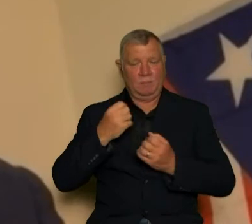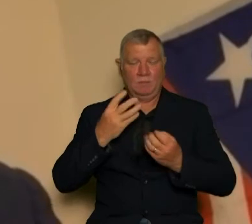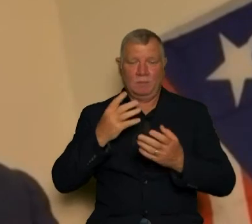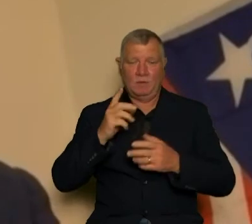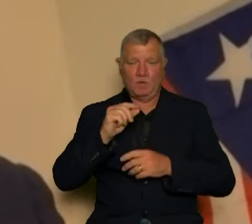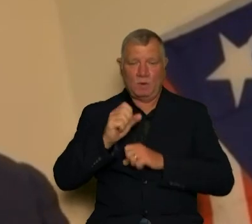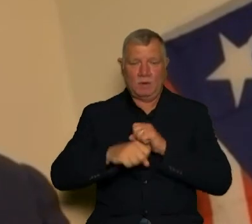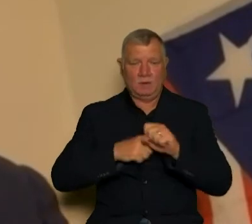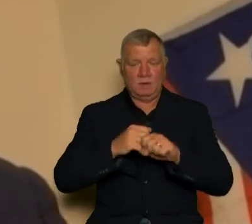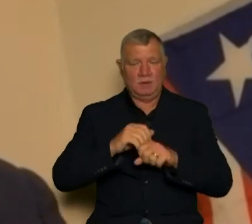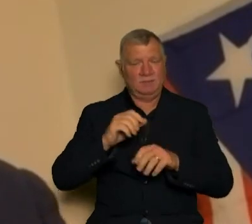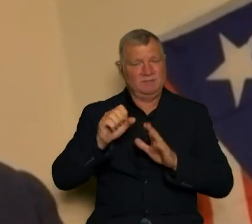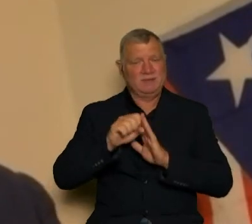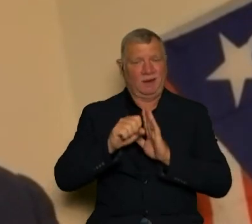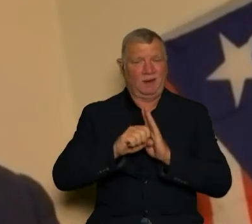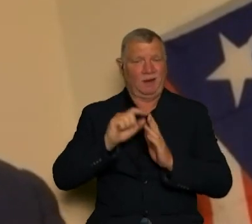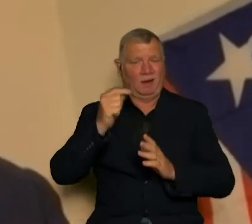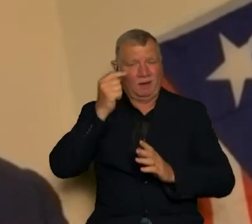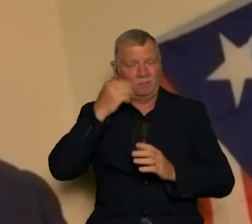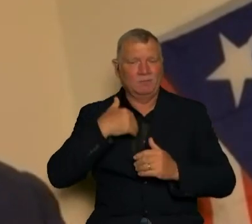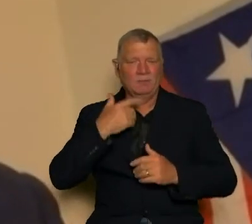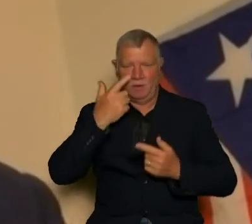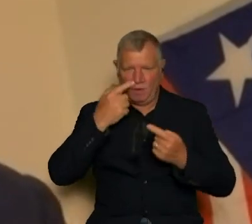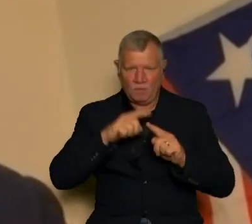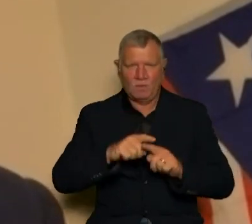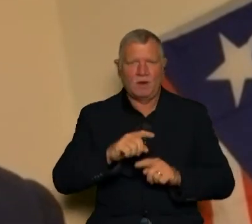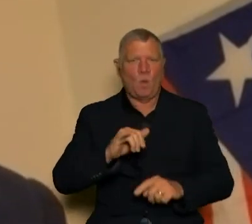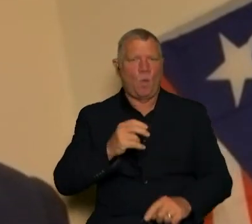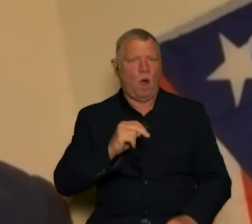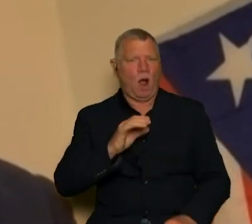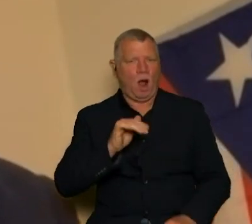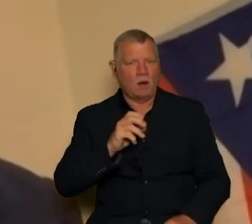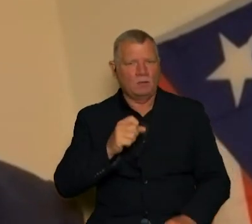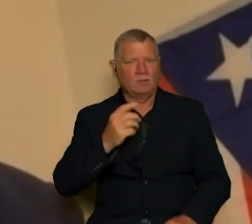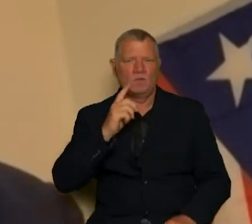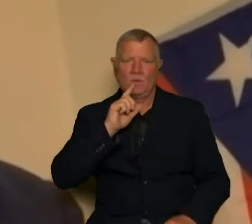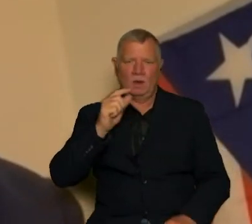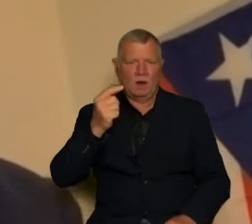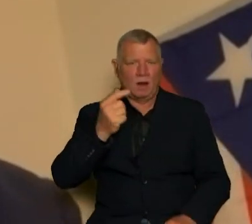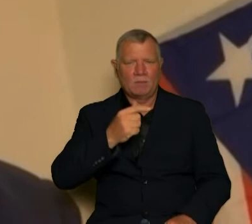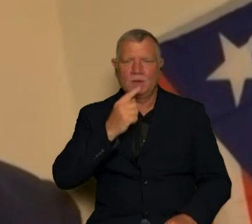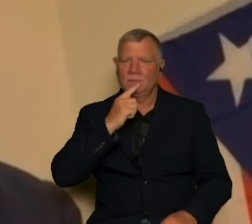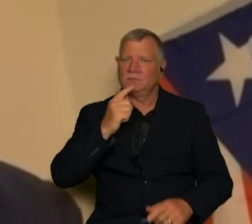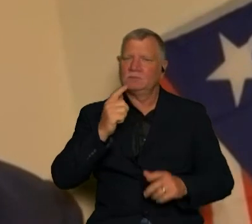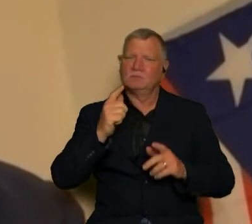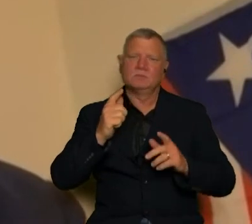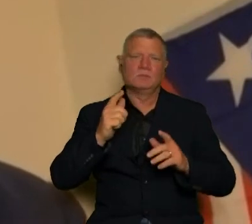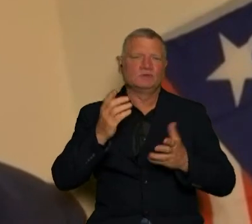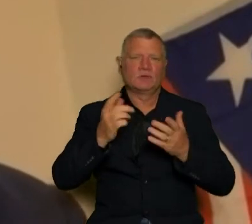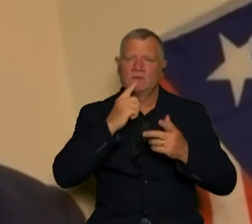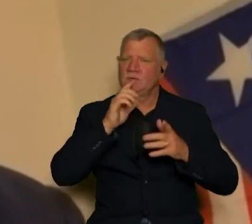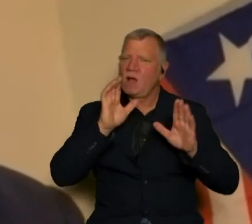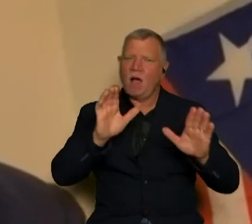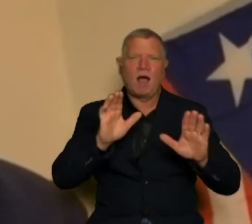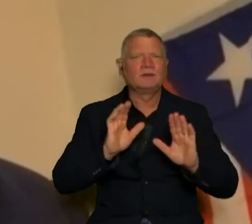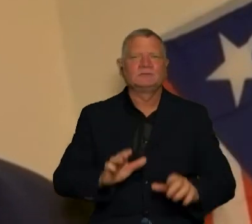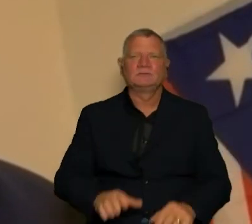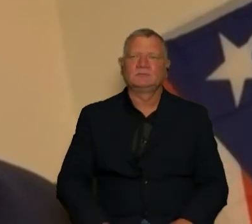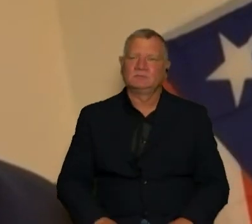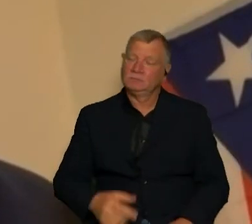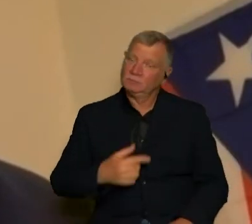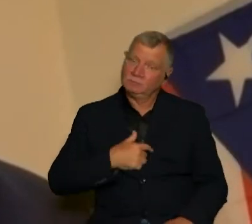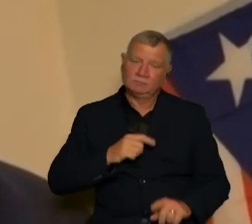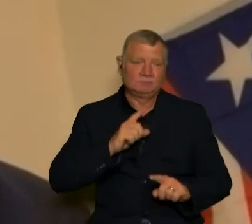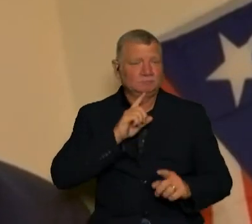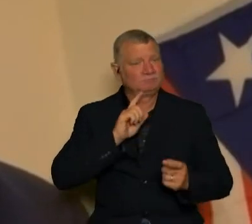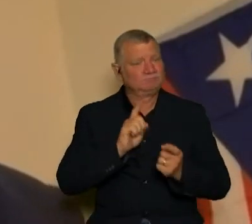20 years in state government, I can agree with you, Juan Carlos, that government service is awesome, and I've met a lot